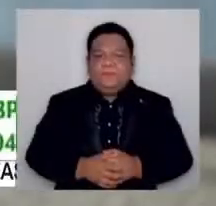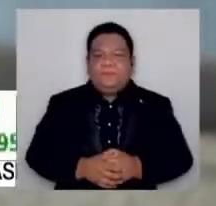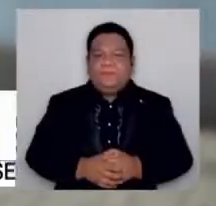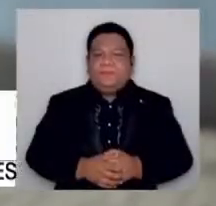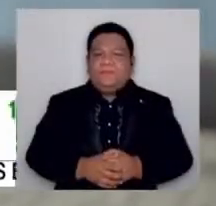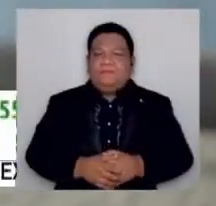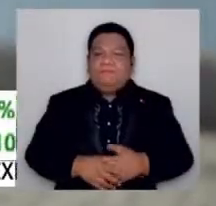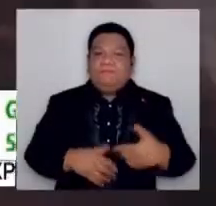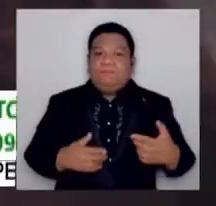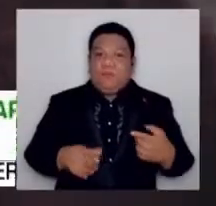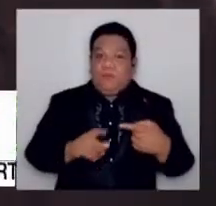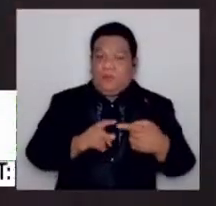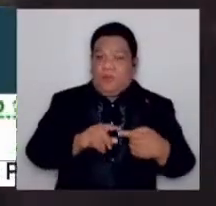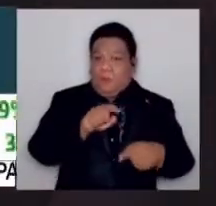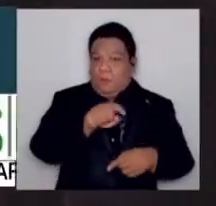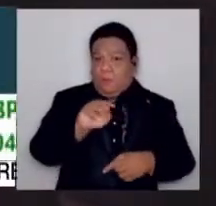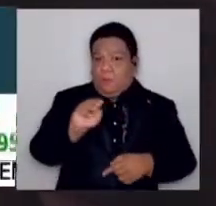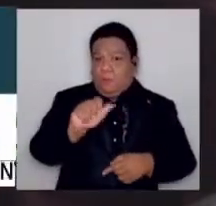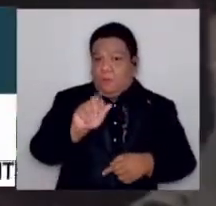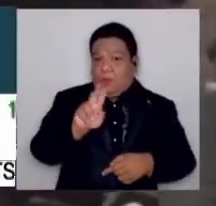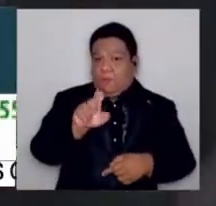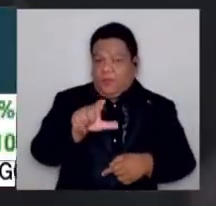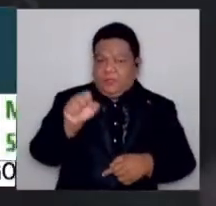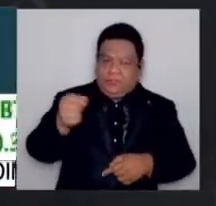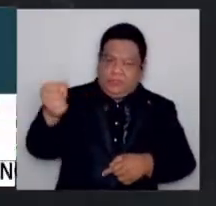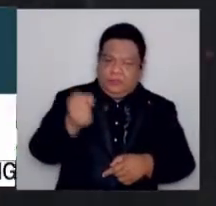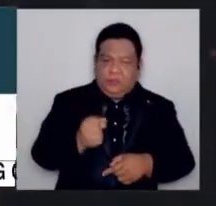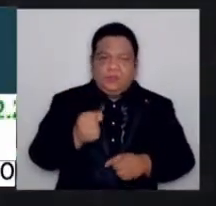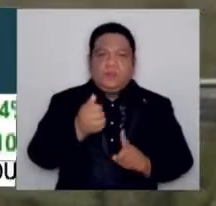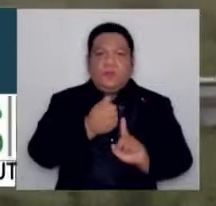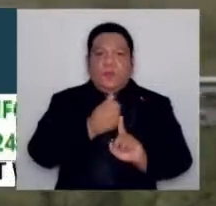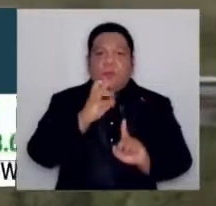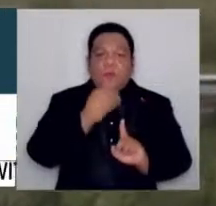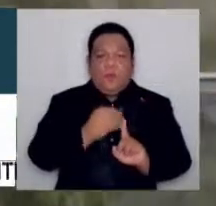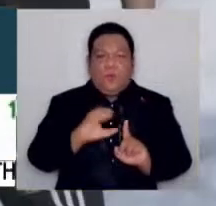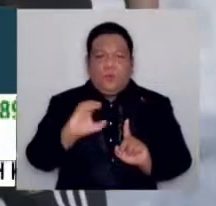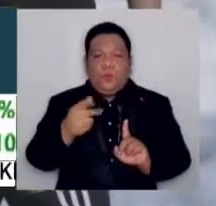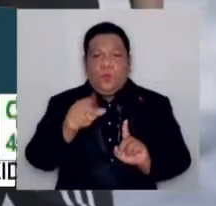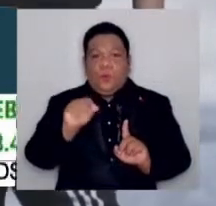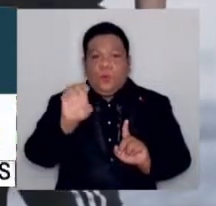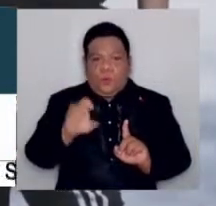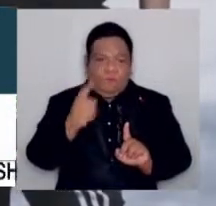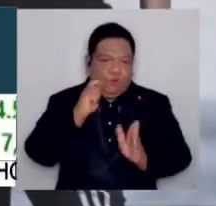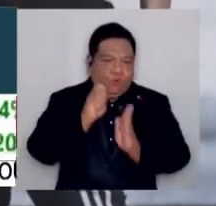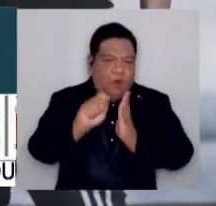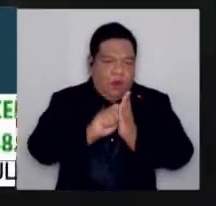Marvel enlists the help of Nomadland Oscar winner Chloe Zhao to write and direct